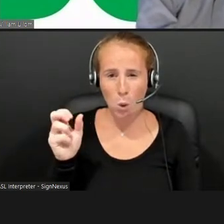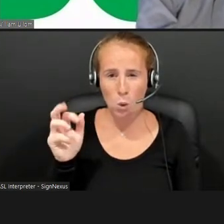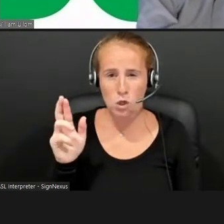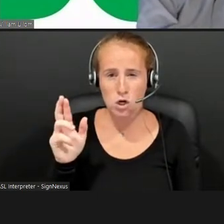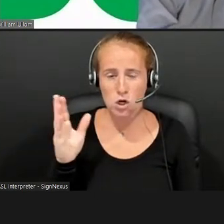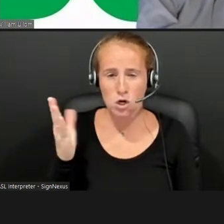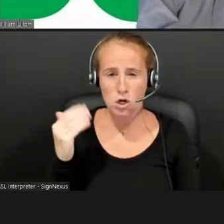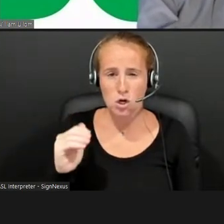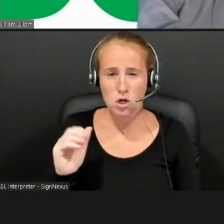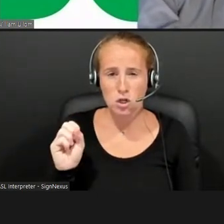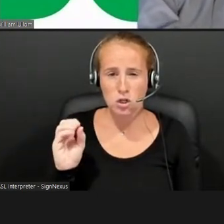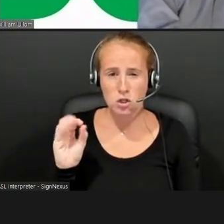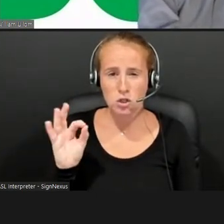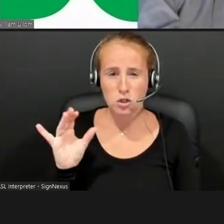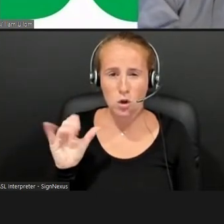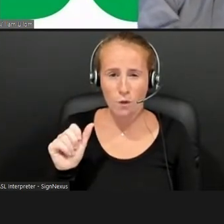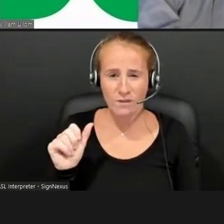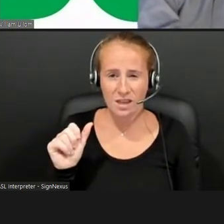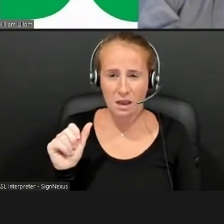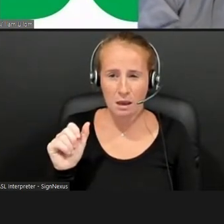Sophia kakarla